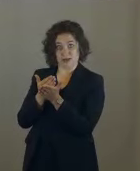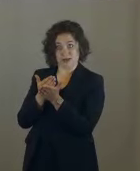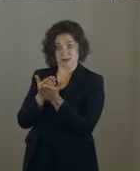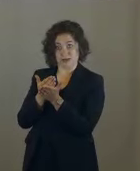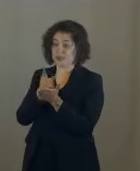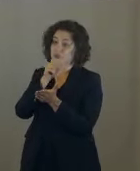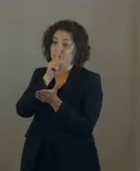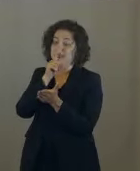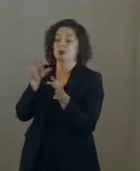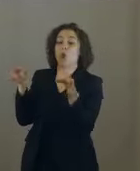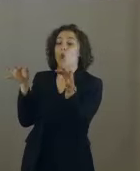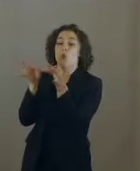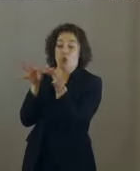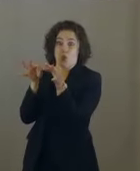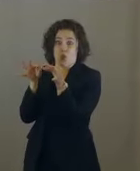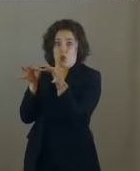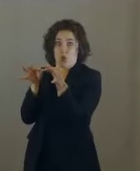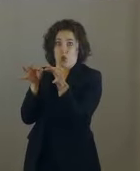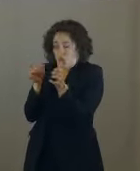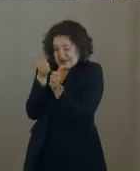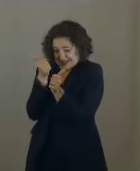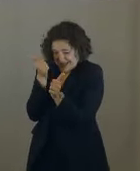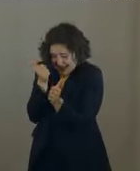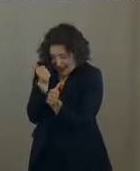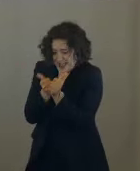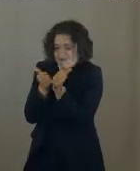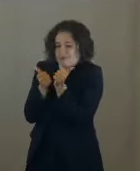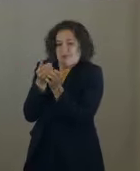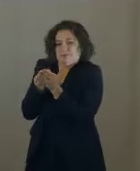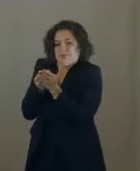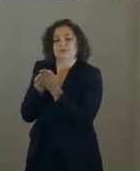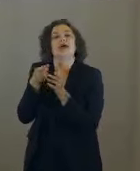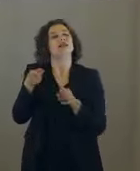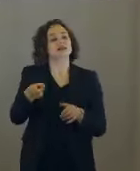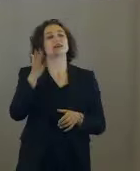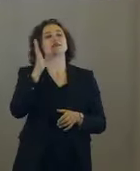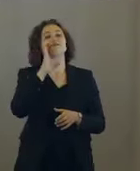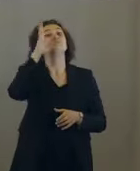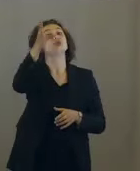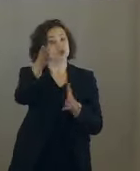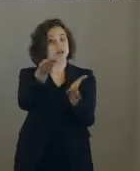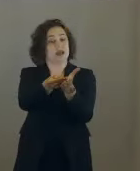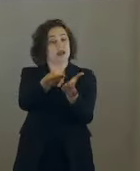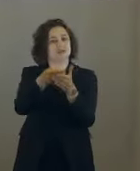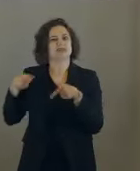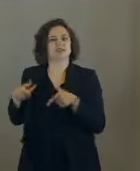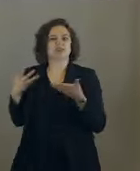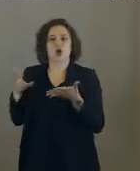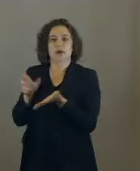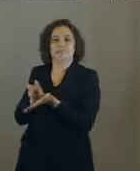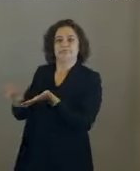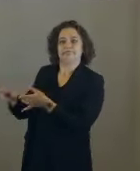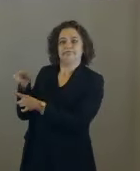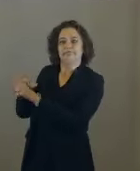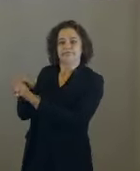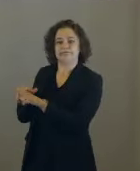penny spent. I'm just curious if that's, No, that's future dollars. This has already been appropriated. okay. And then I suspect